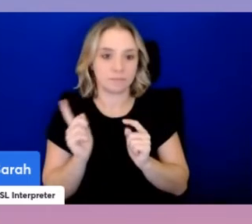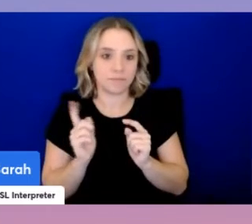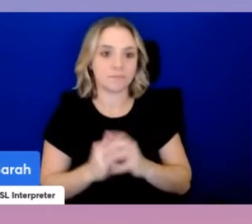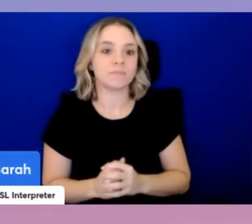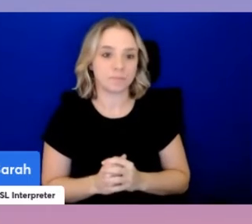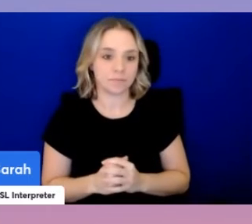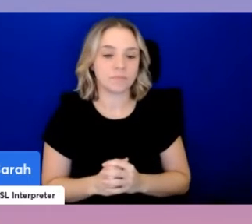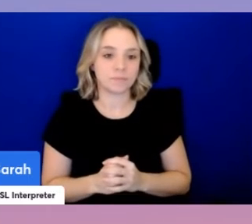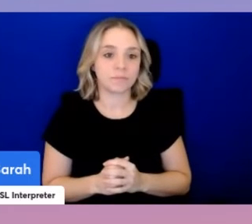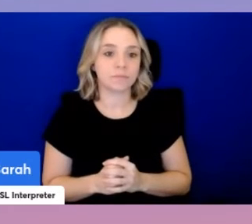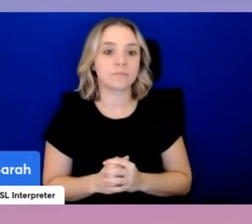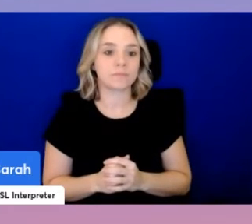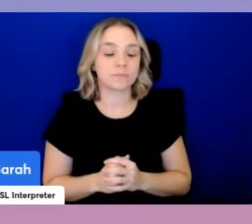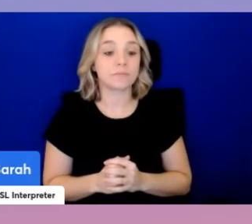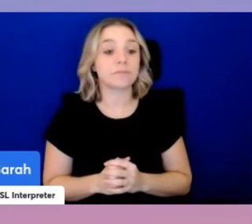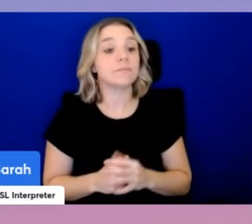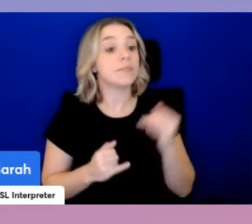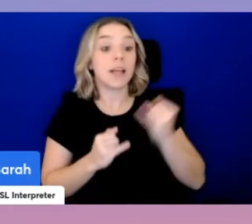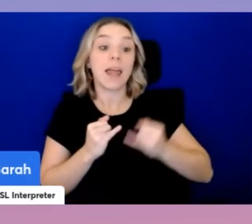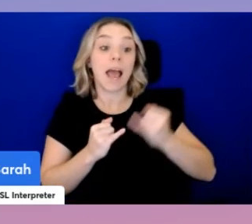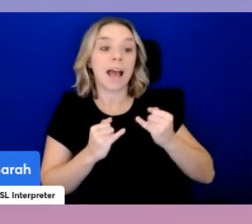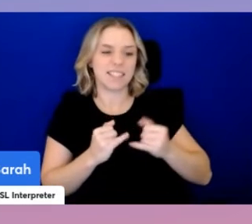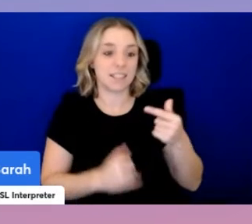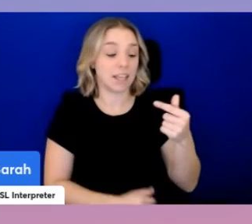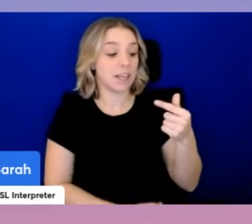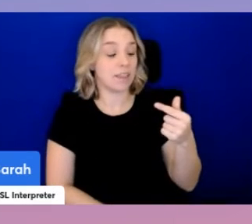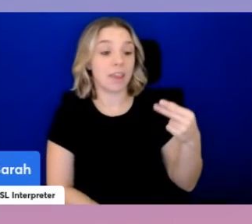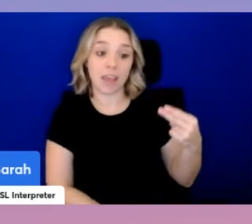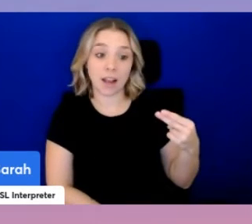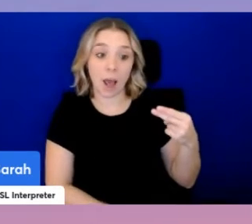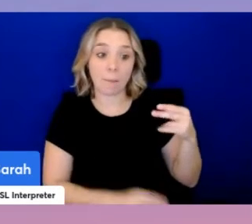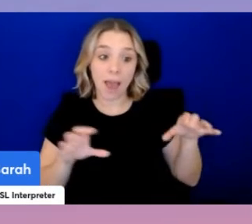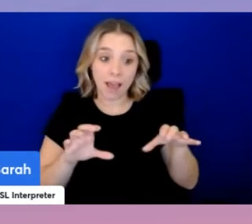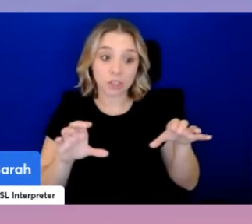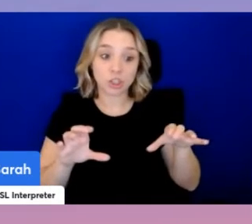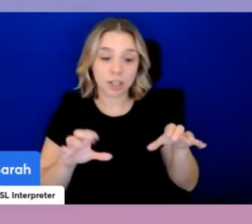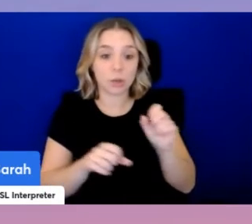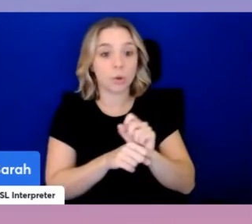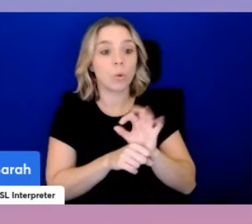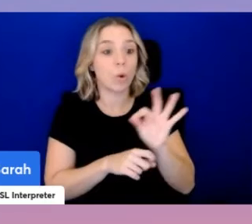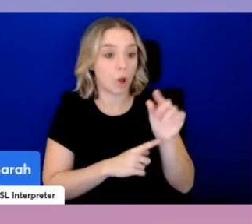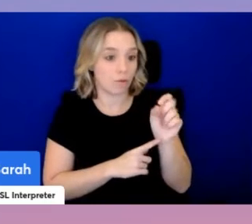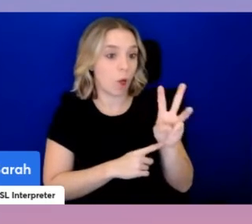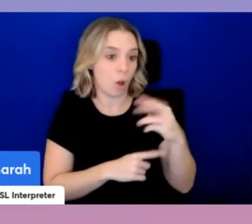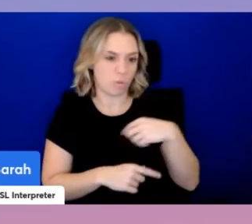Finally, this is the GitHub action workflow that we are using.